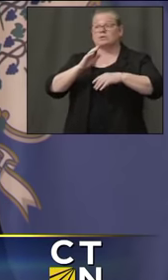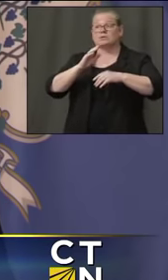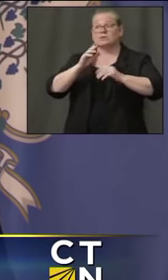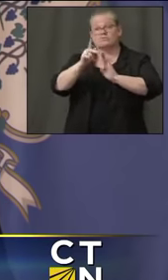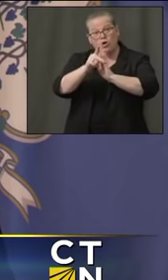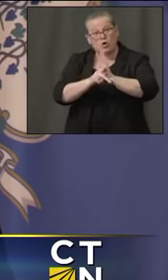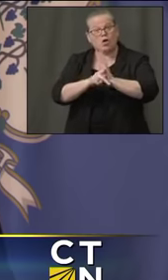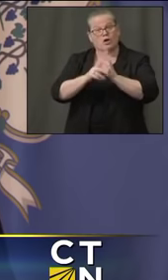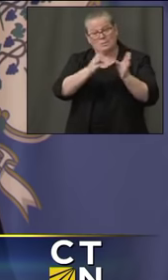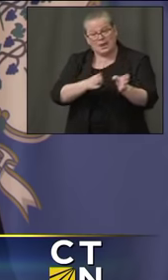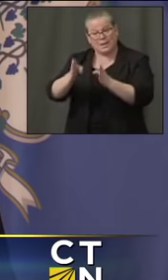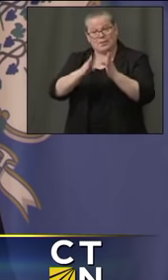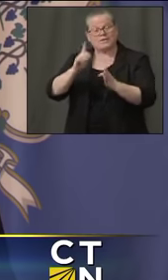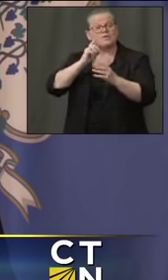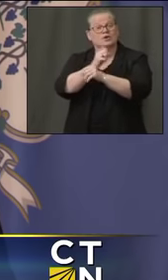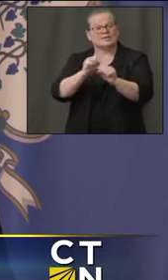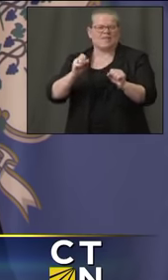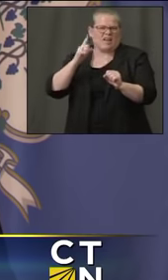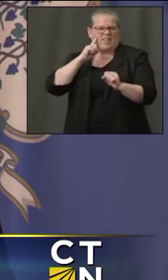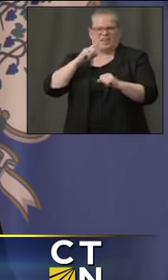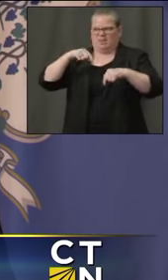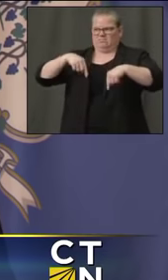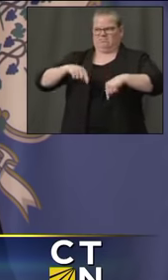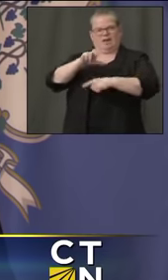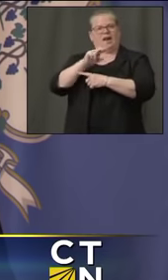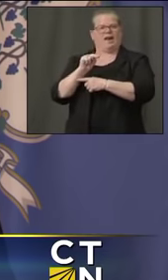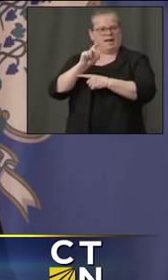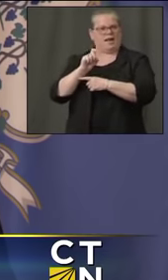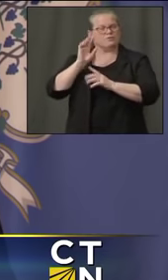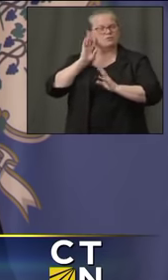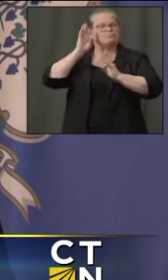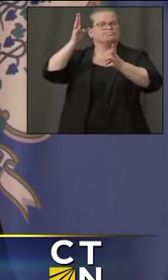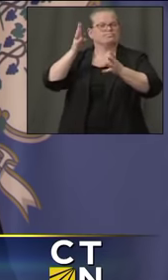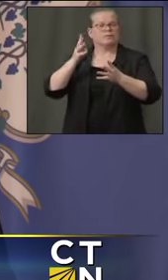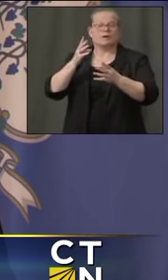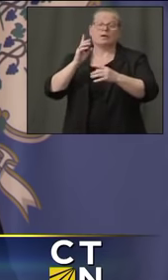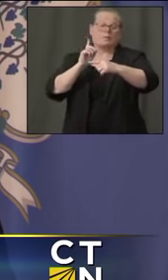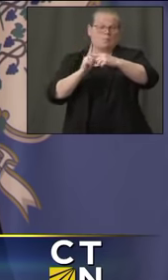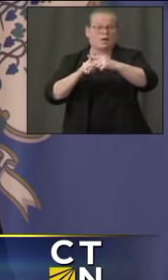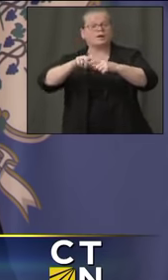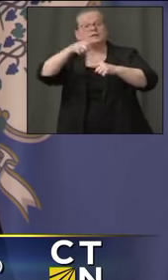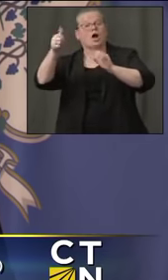And I'm doing this in coordination with the best practices from other states.